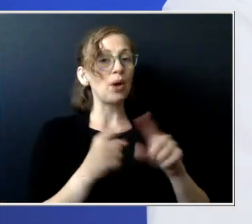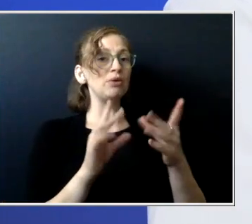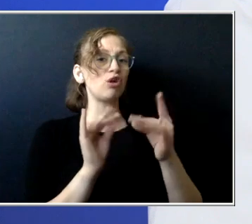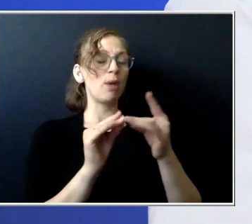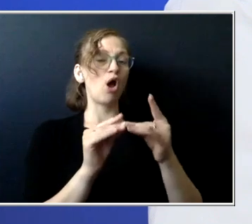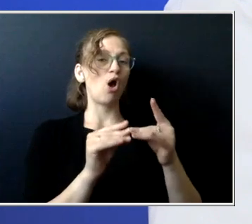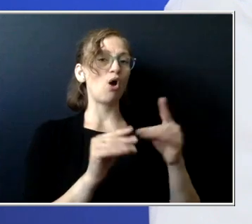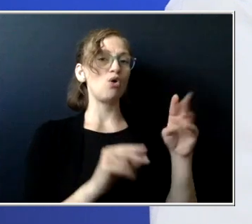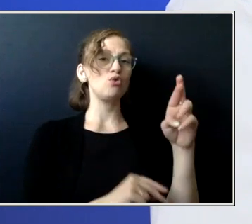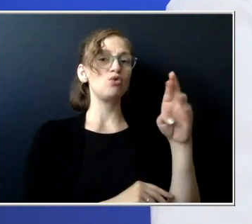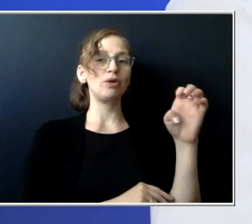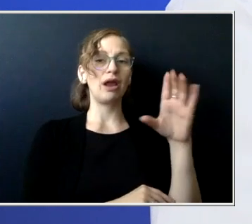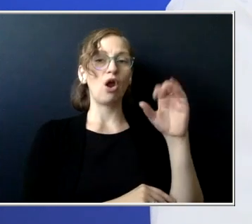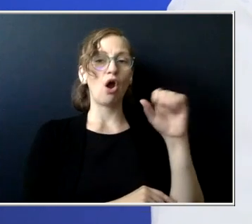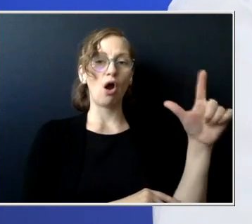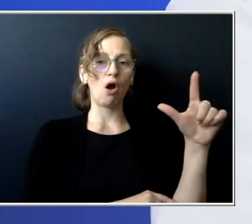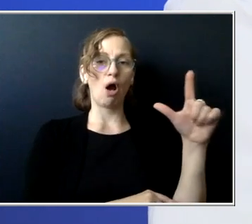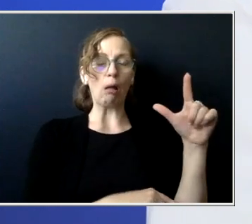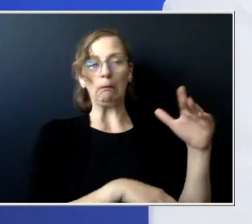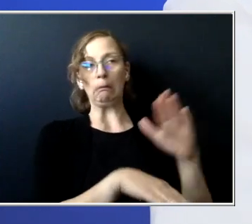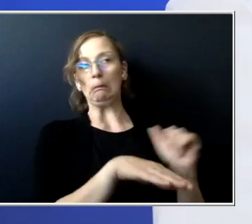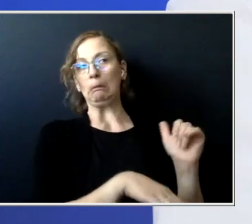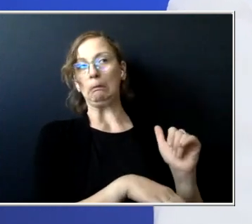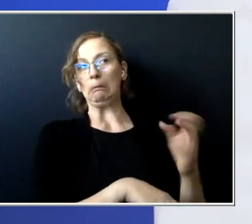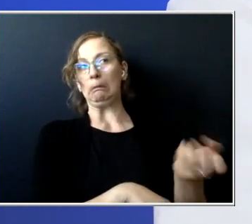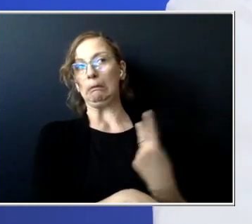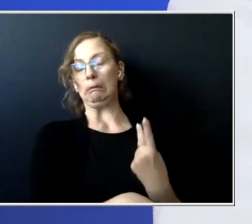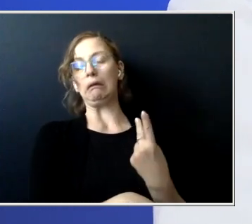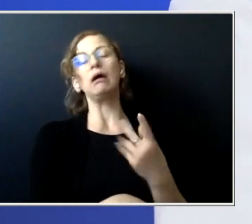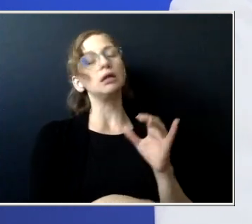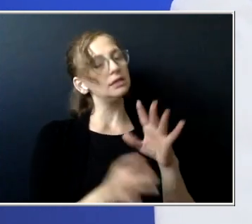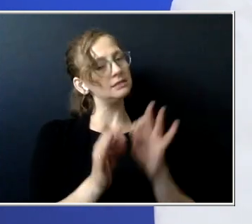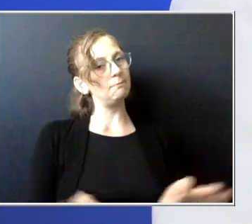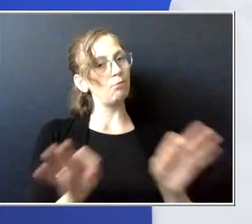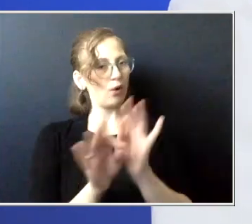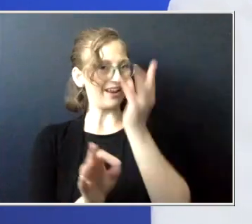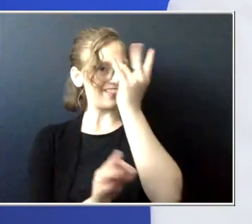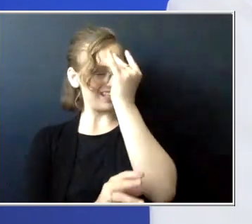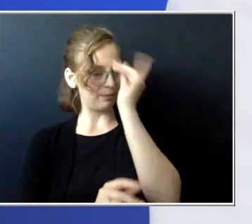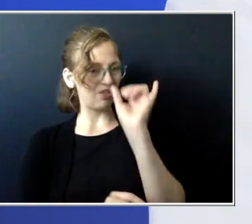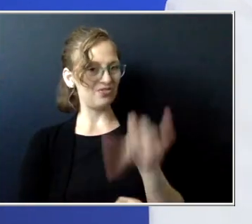that context, because this is a disease entity that, in the absence of these